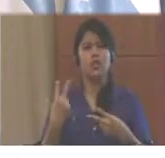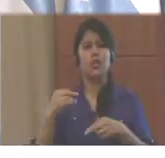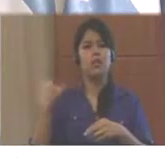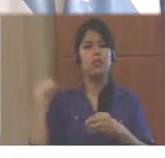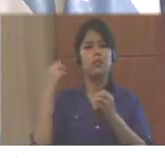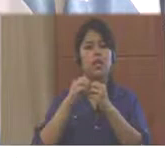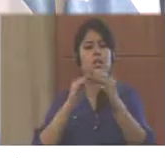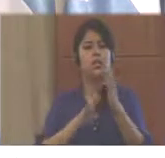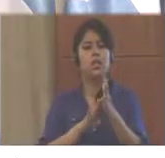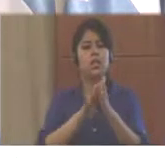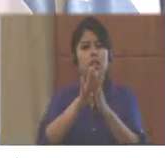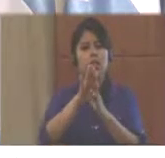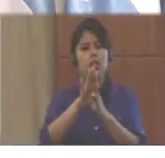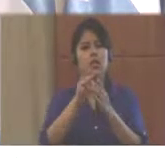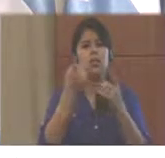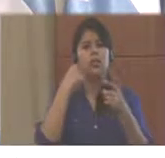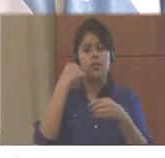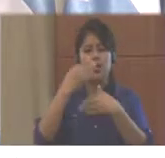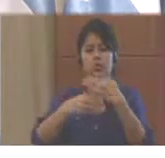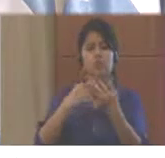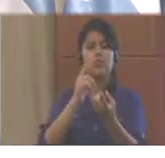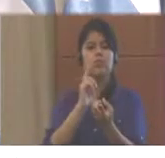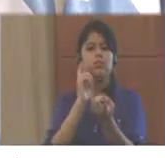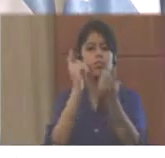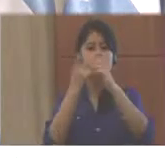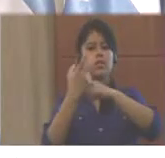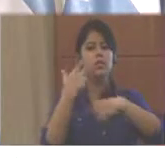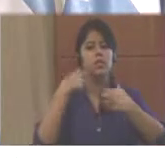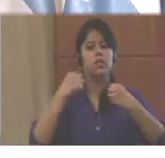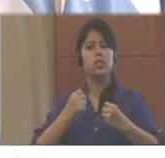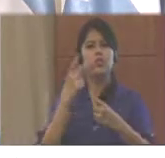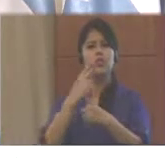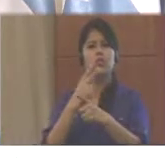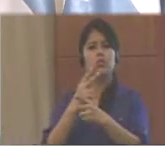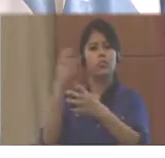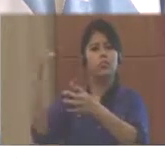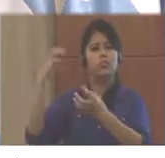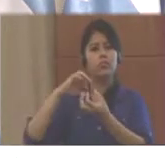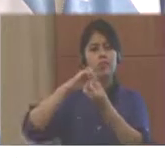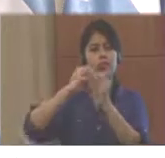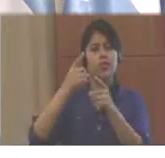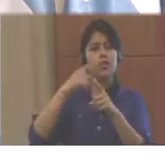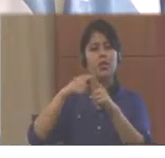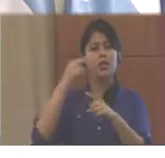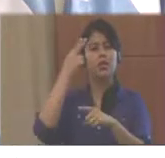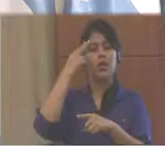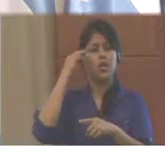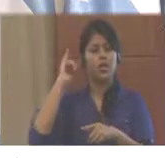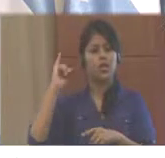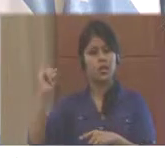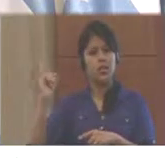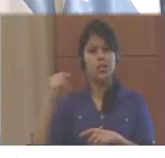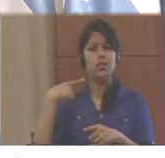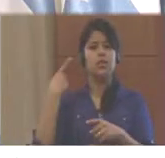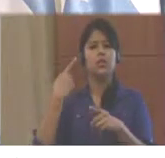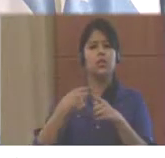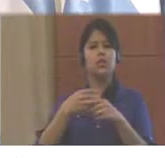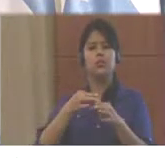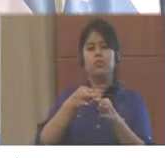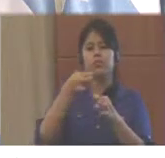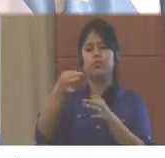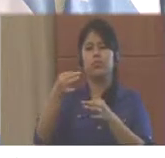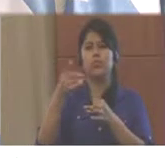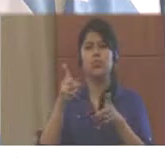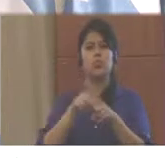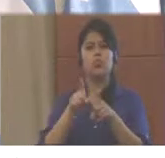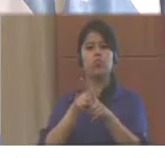in the context of Ivan, in Haiti, in the context of the 2010 earthquake, and in Montserrat. In conclusion, as